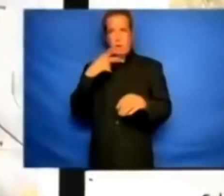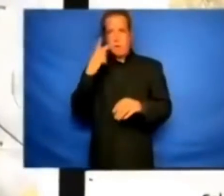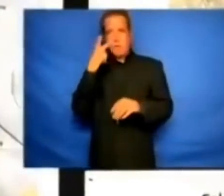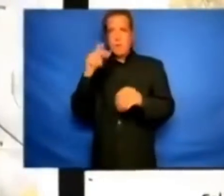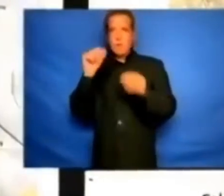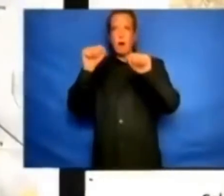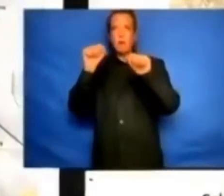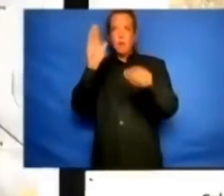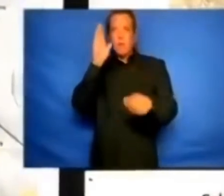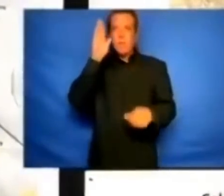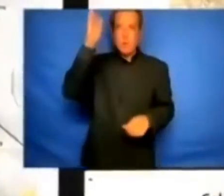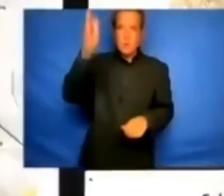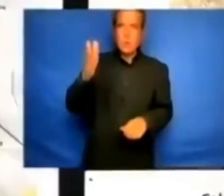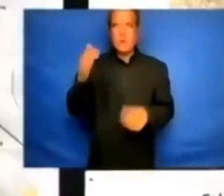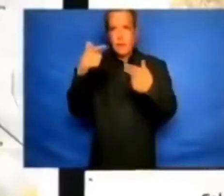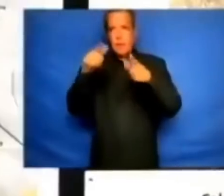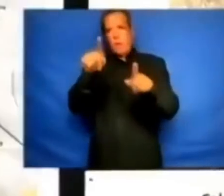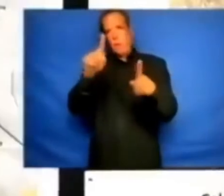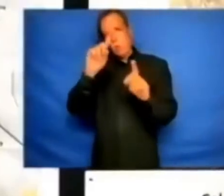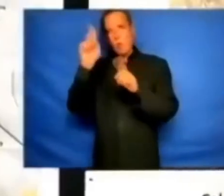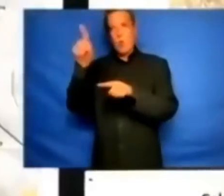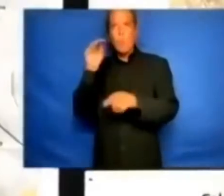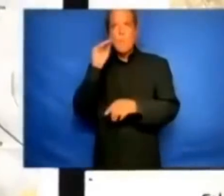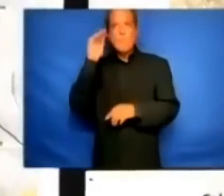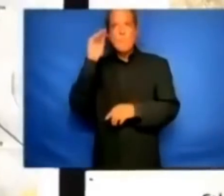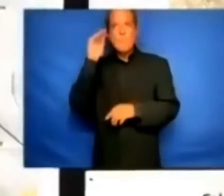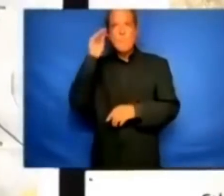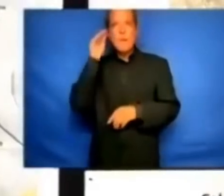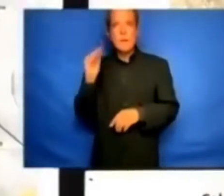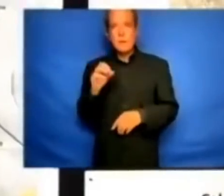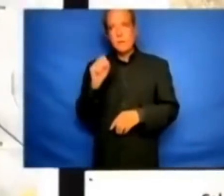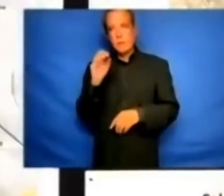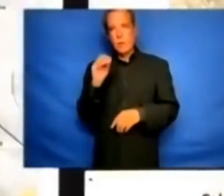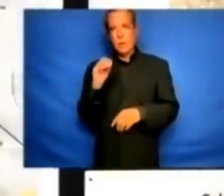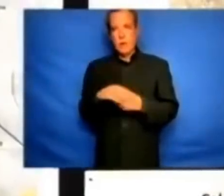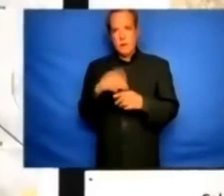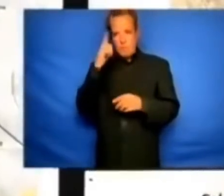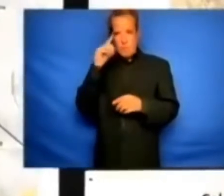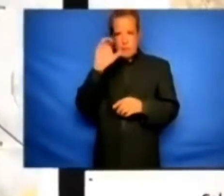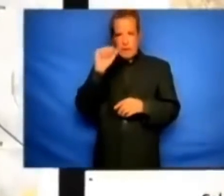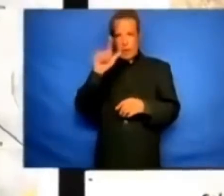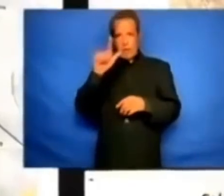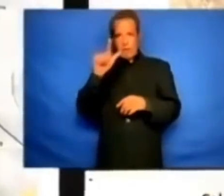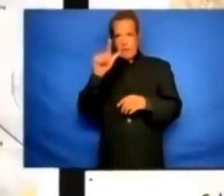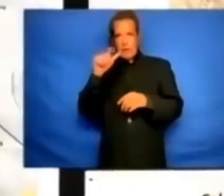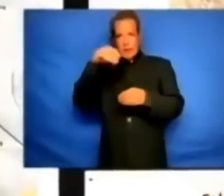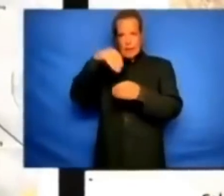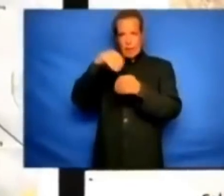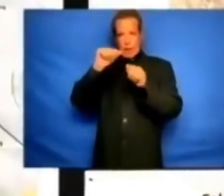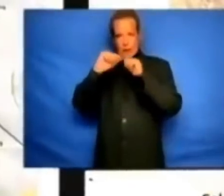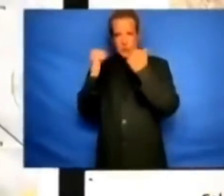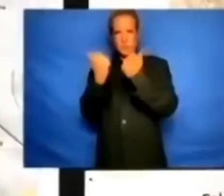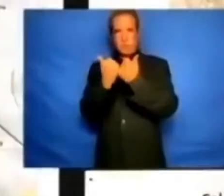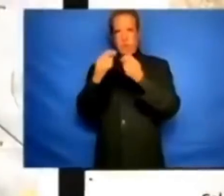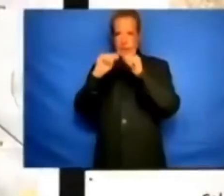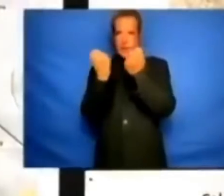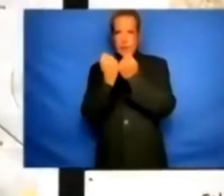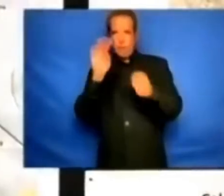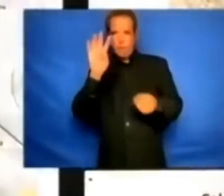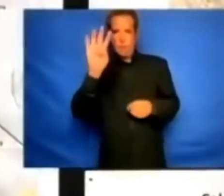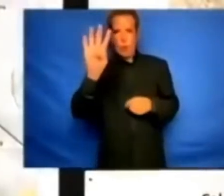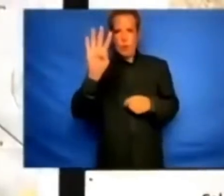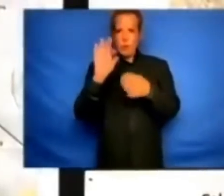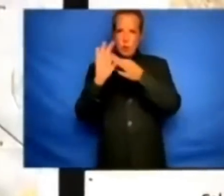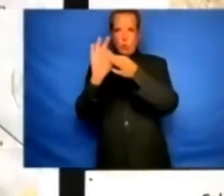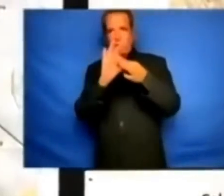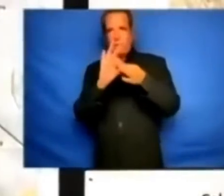going to allow you to get back into your communities. So on behalf of California Interagency Incident Management Team 4, and Unified Command with